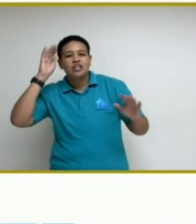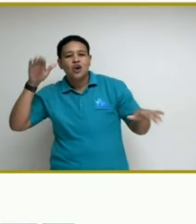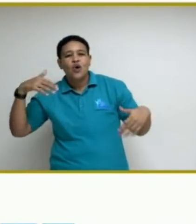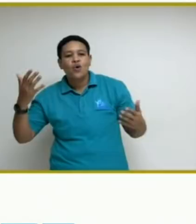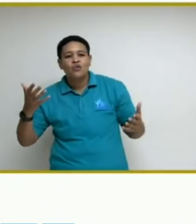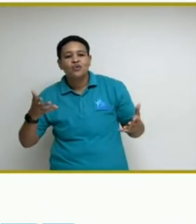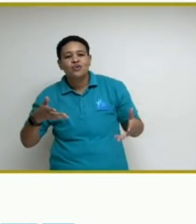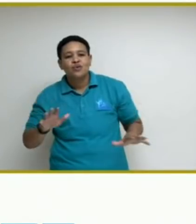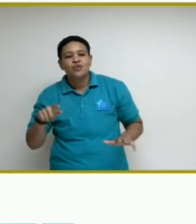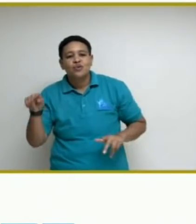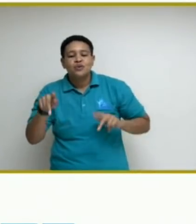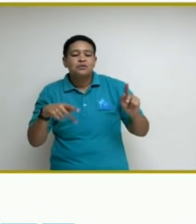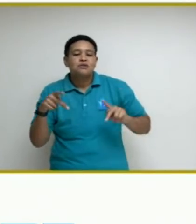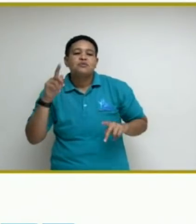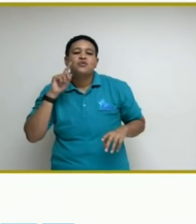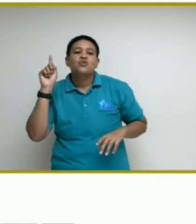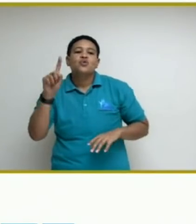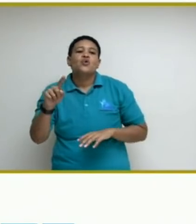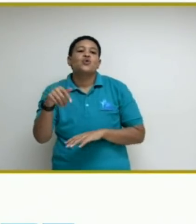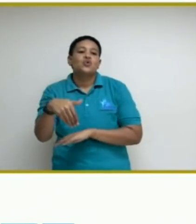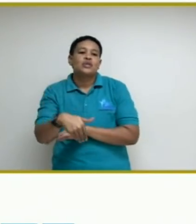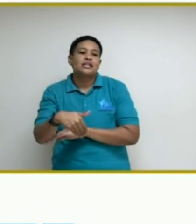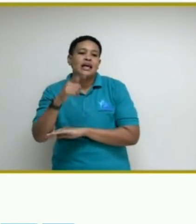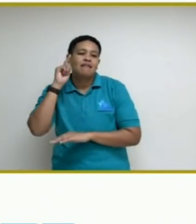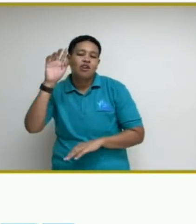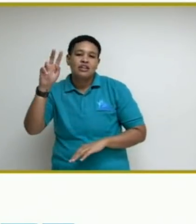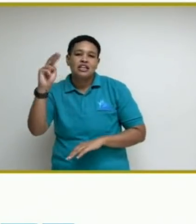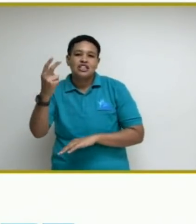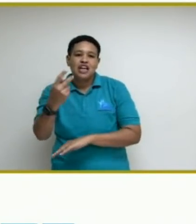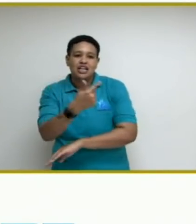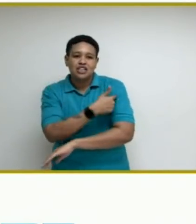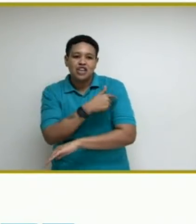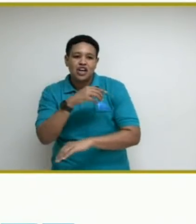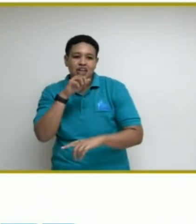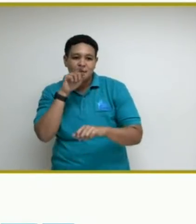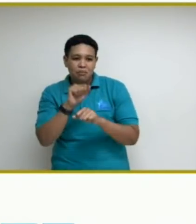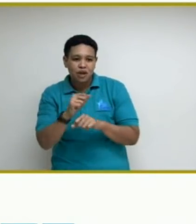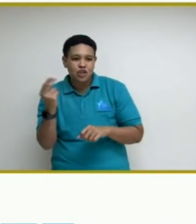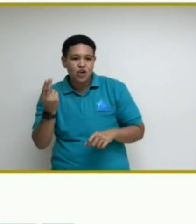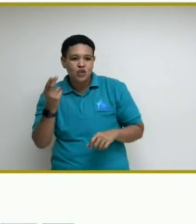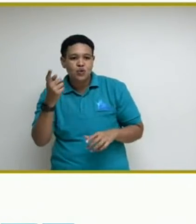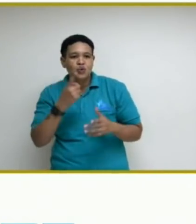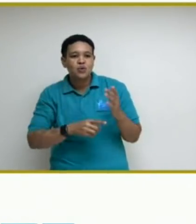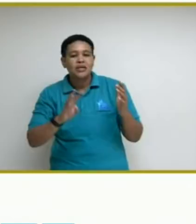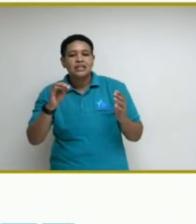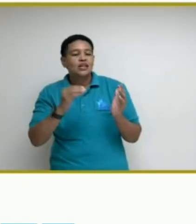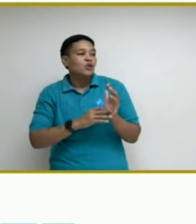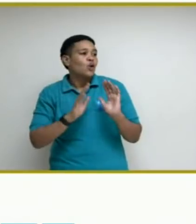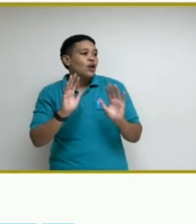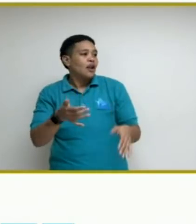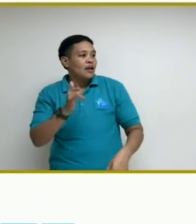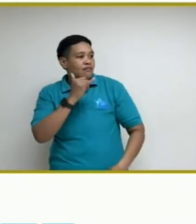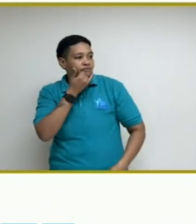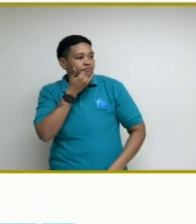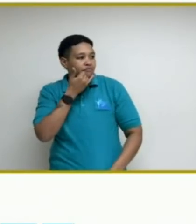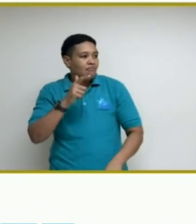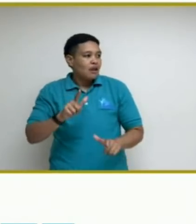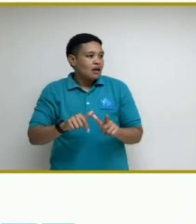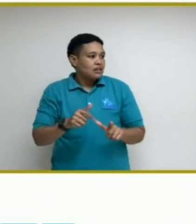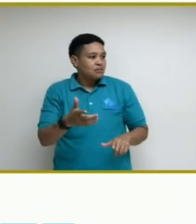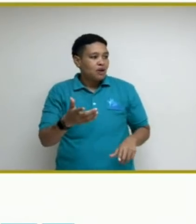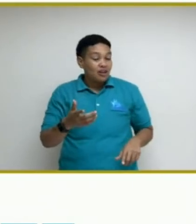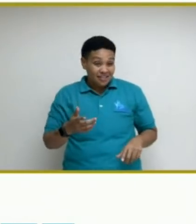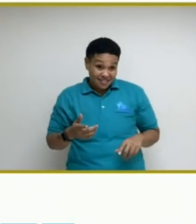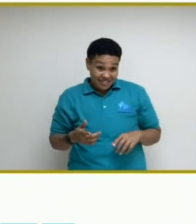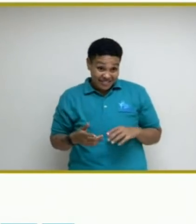allow those persons to go tonight for their second dose in order to use up the batch that is about to expire? And